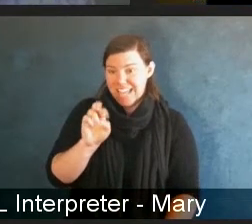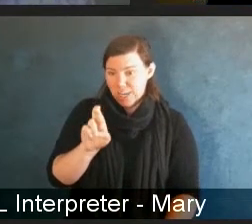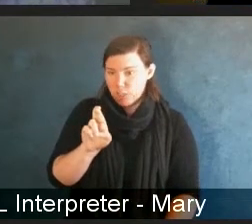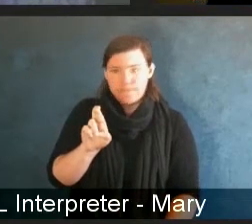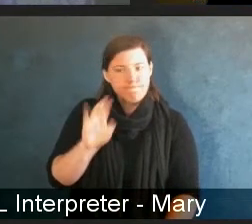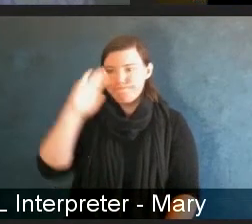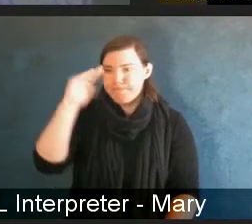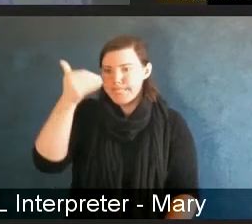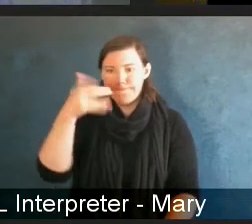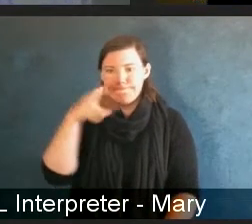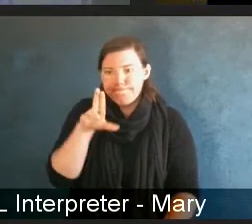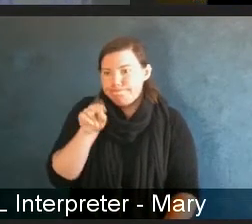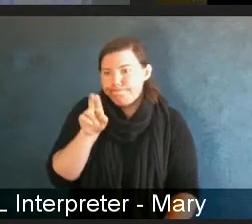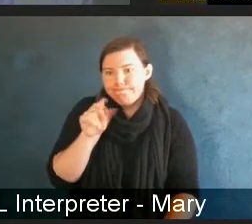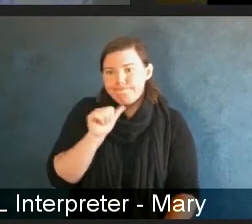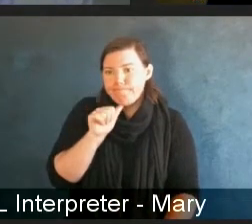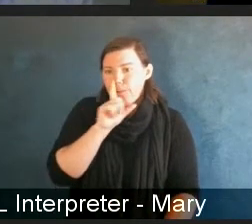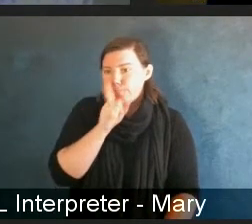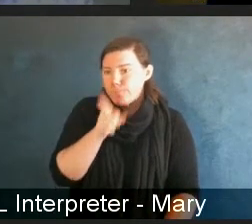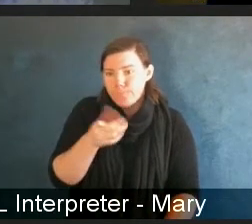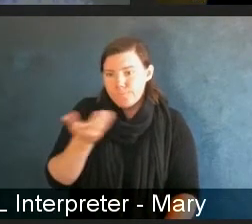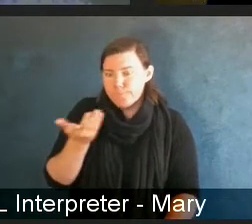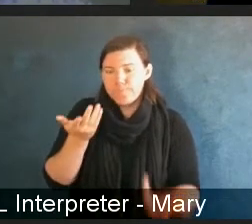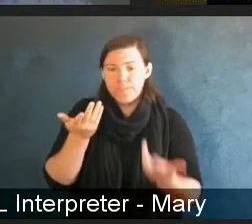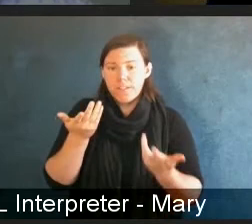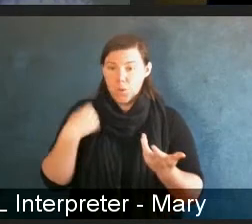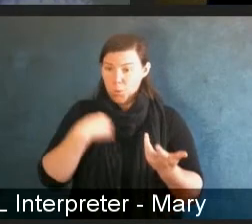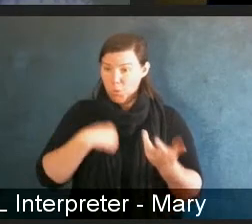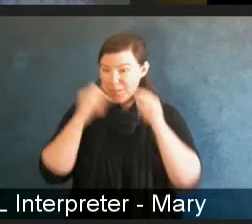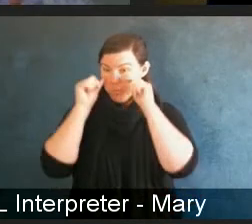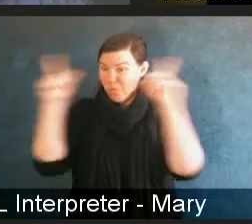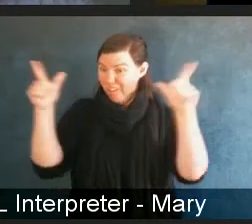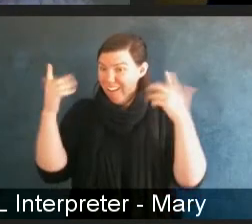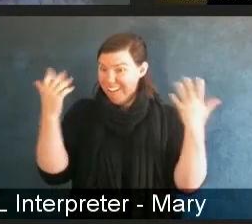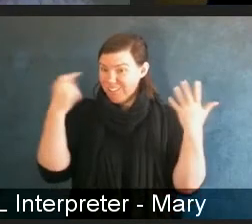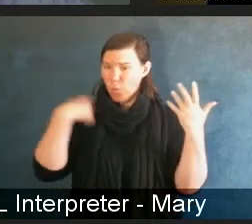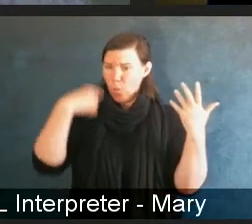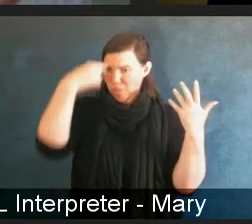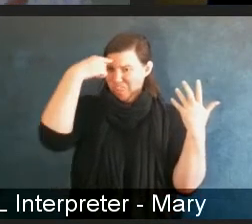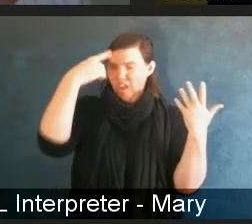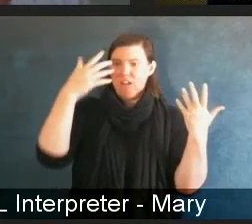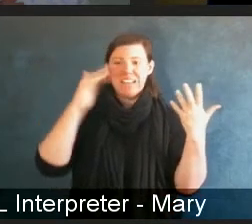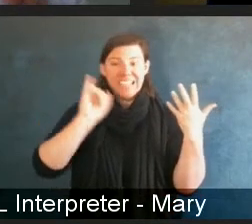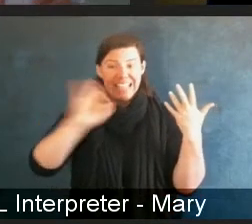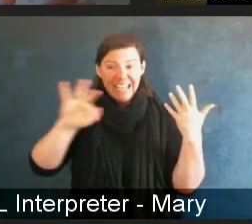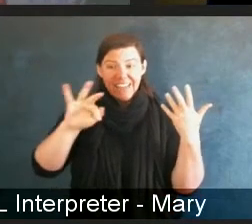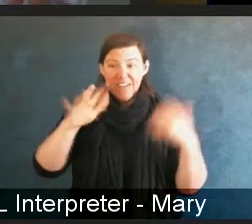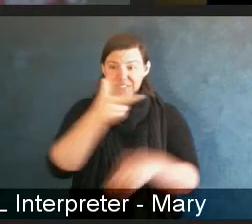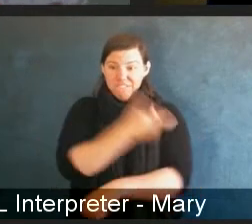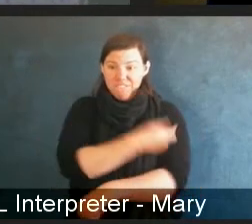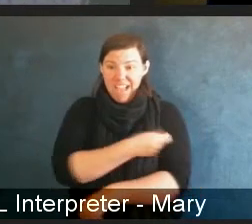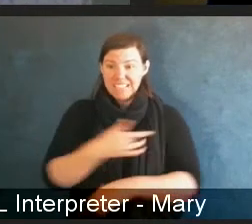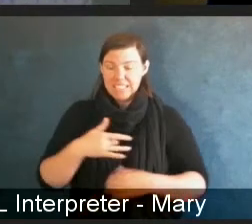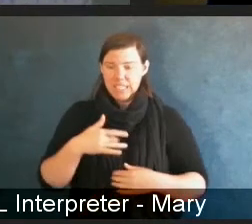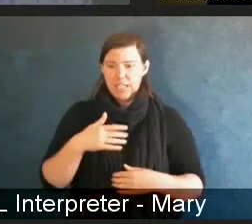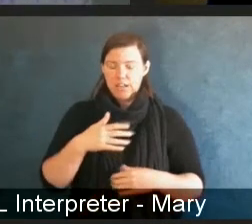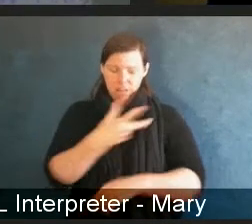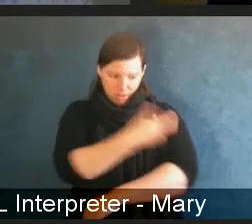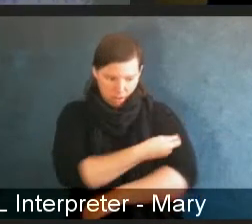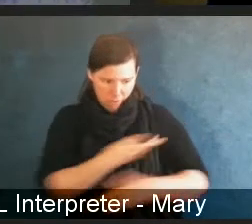true, surprisingly to us. We thought, the more a vaccine is adjuvanted, the more you see